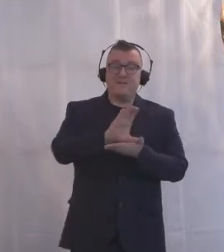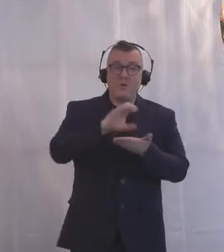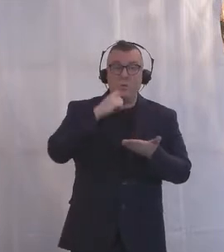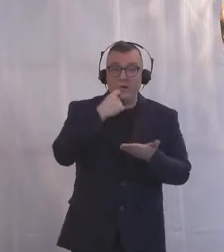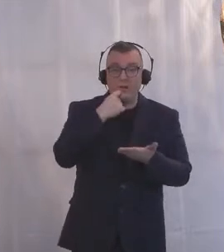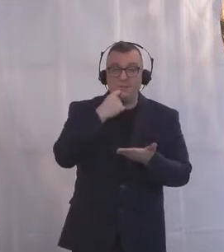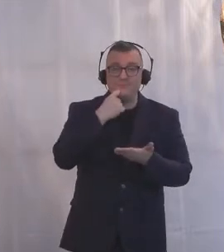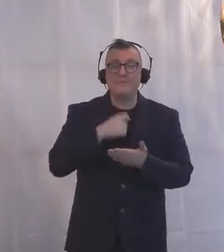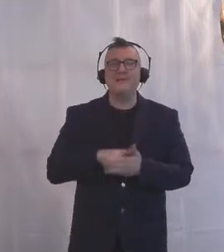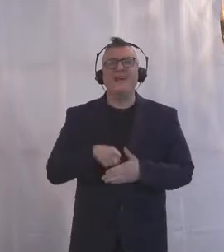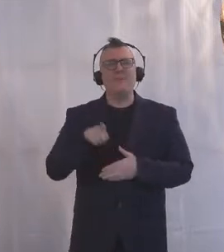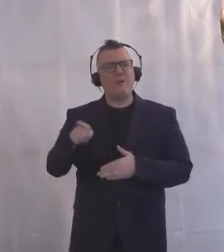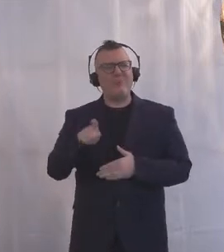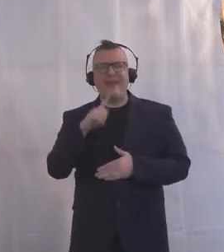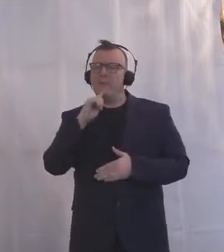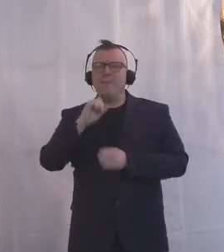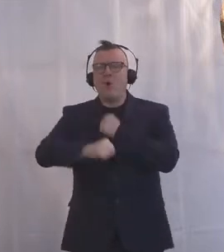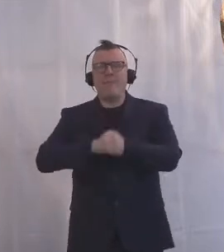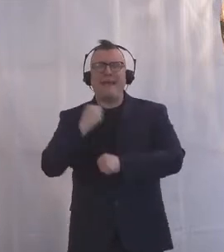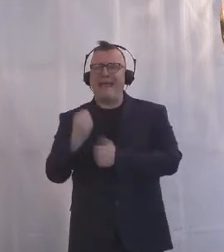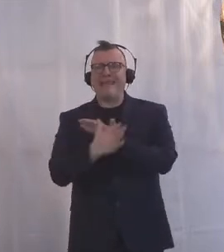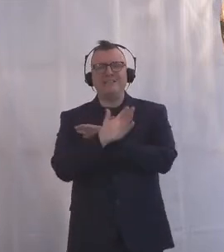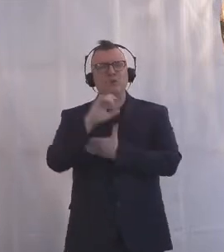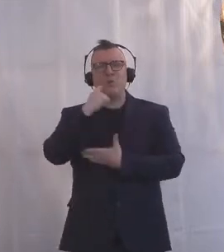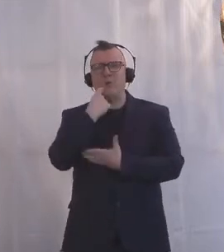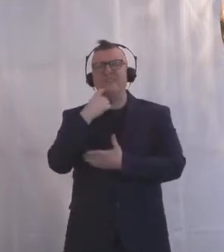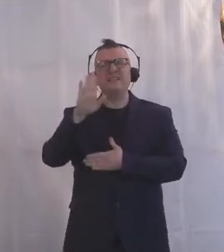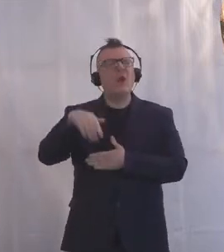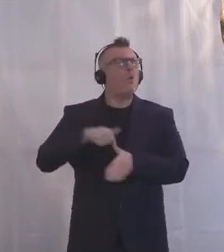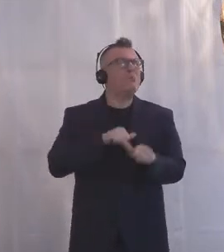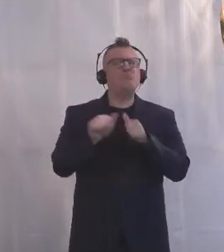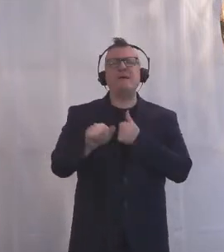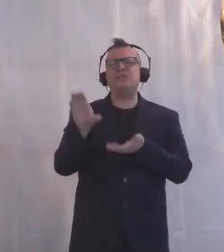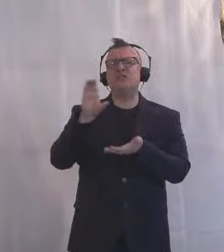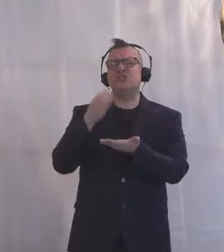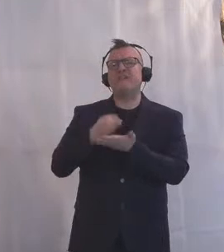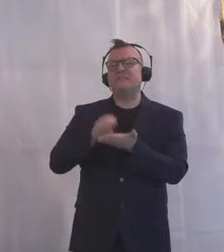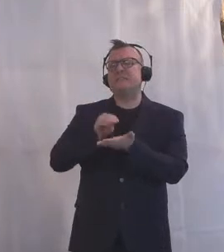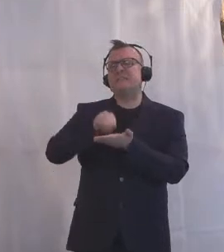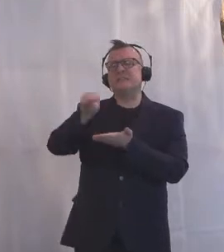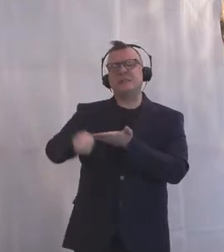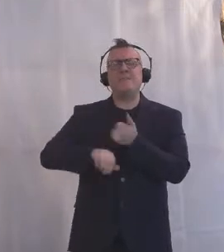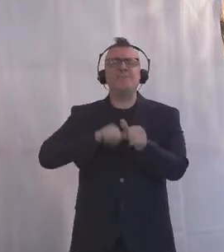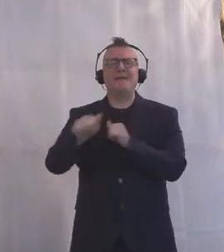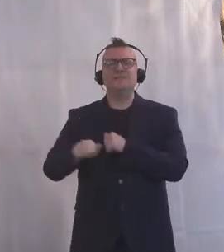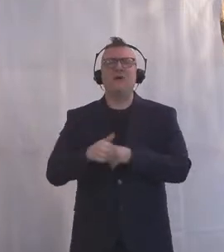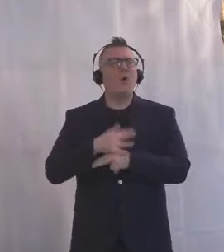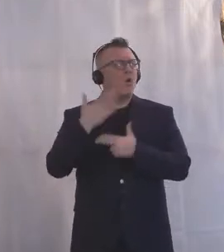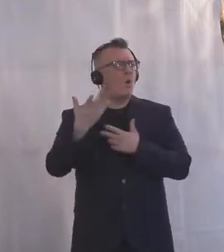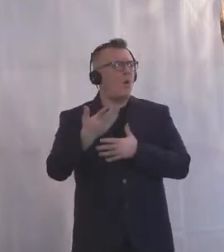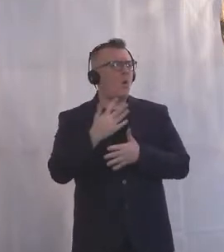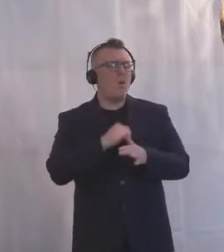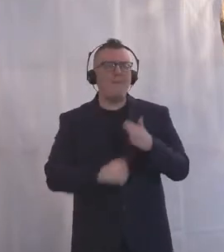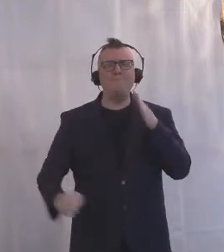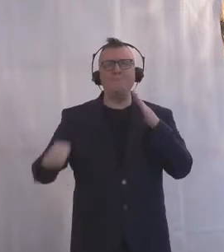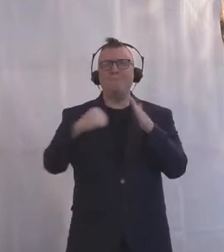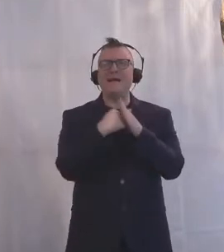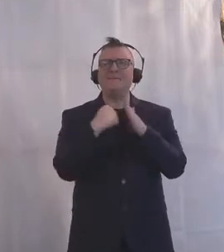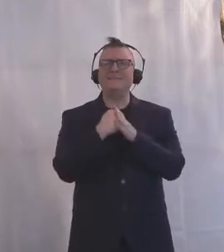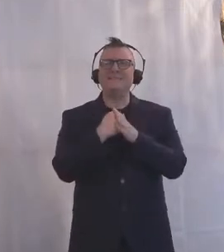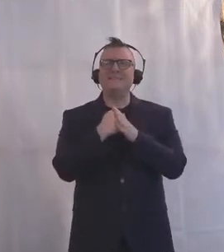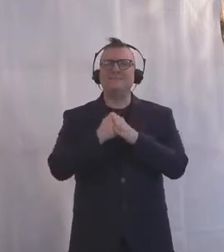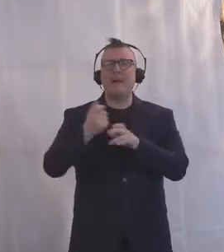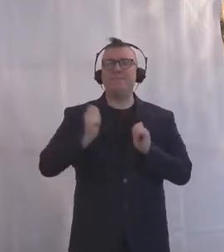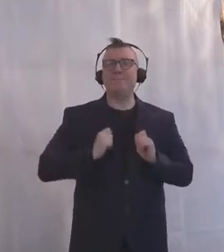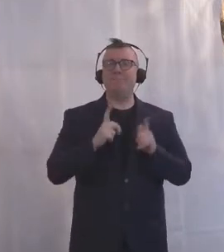reasons. They're getting told, go into do some philanthropy instead, go into maximise pensions property. Yeah, that's all